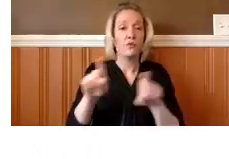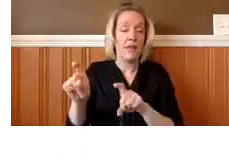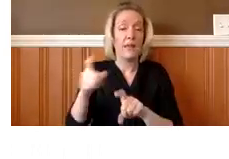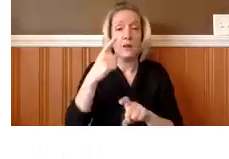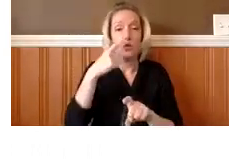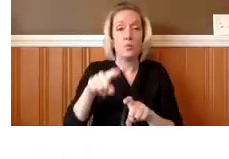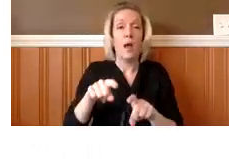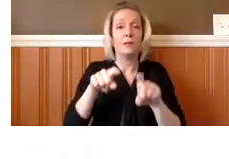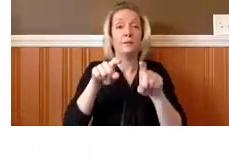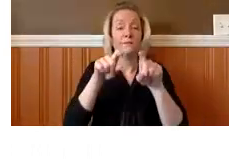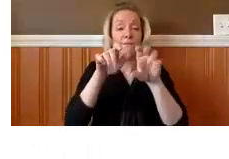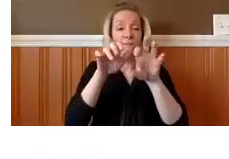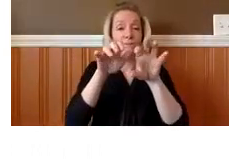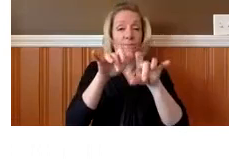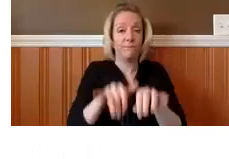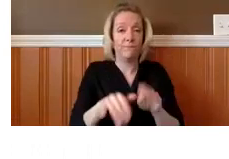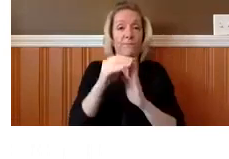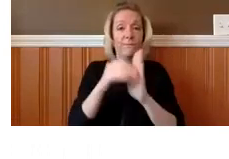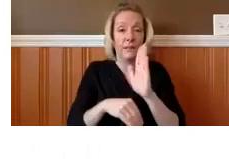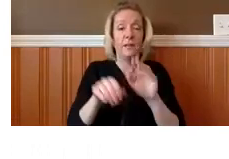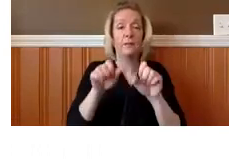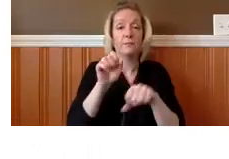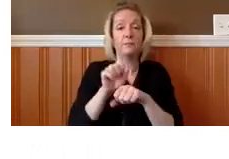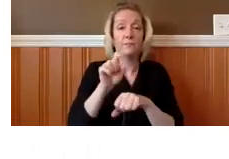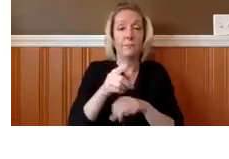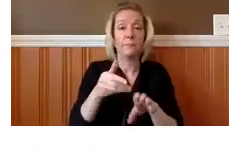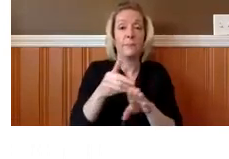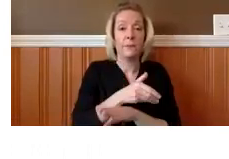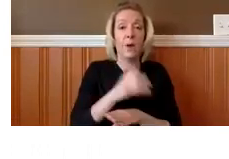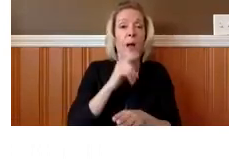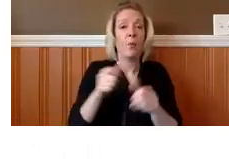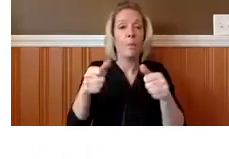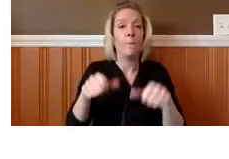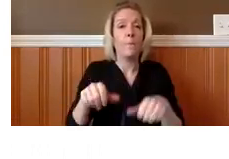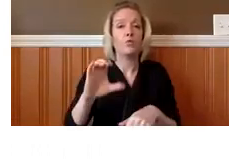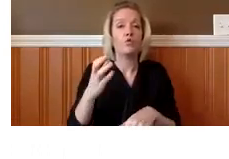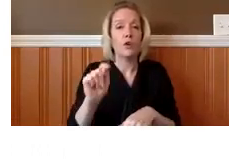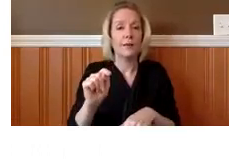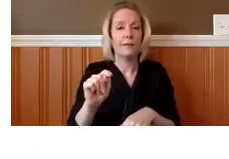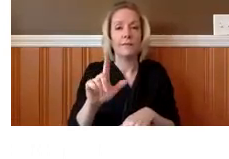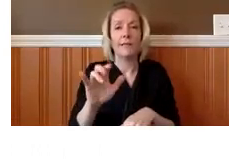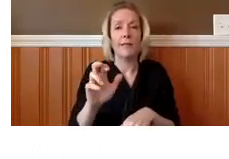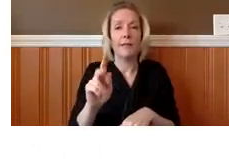you leave. So I will post that in the chat box, the link to the Survey Monkey.